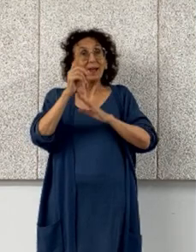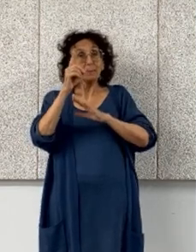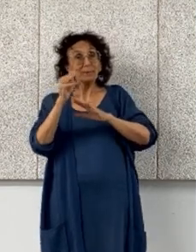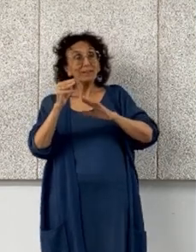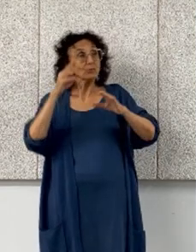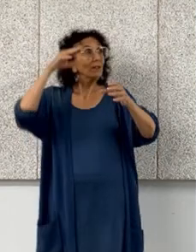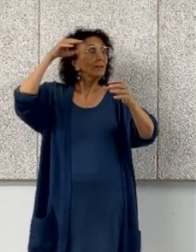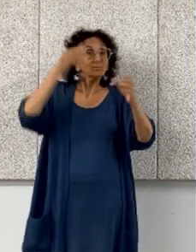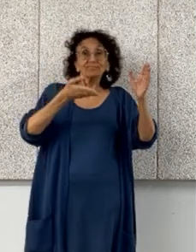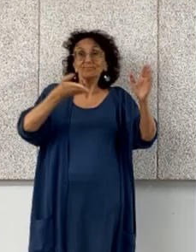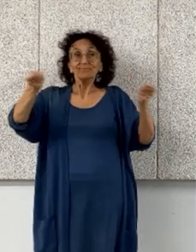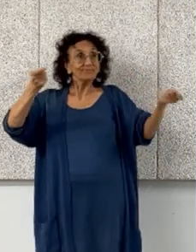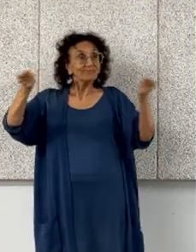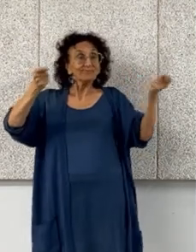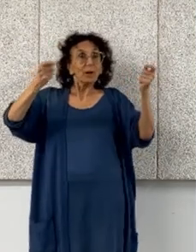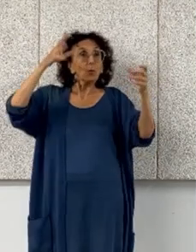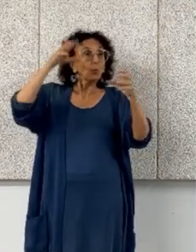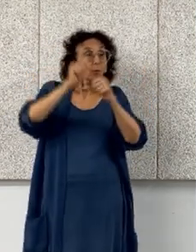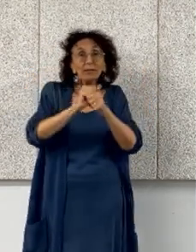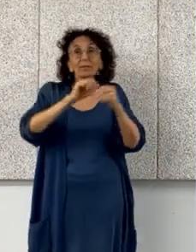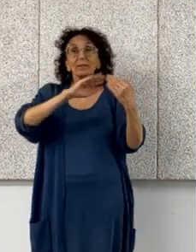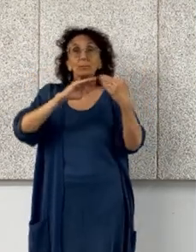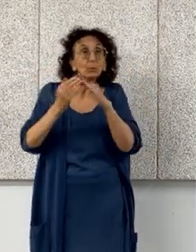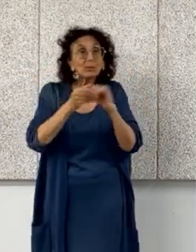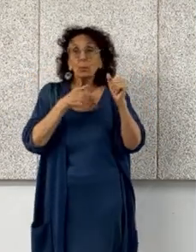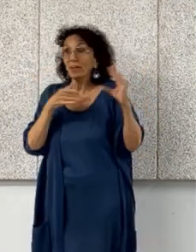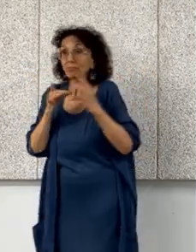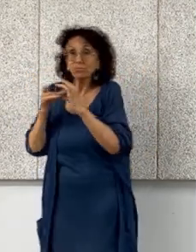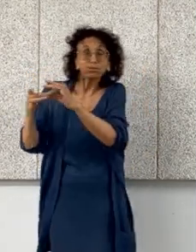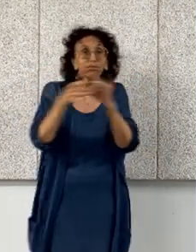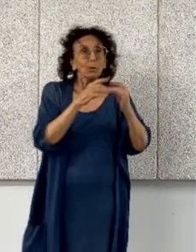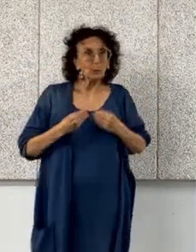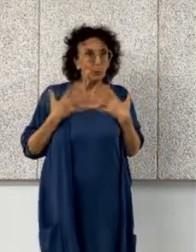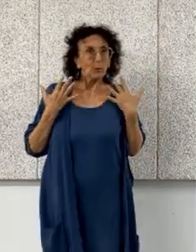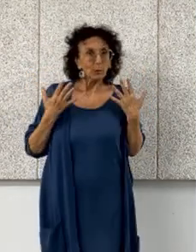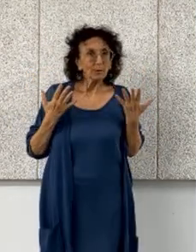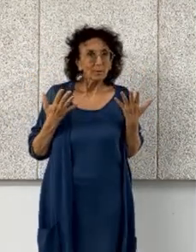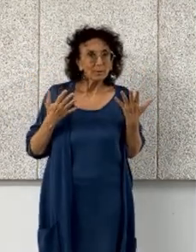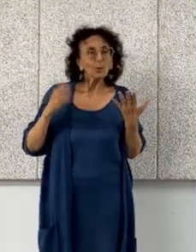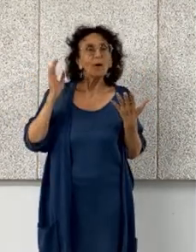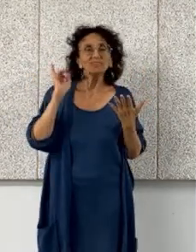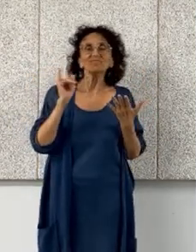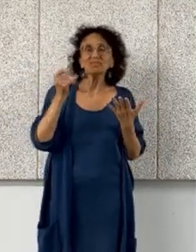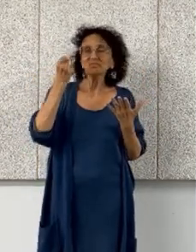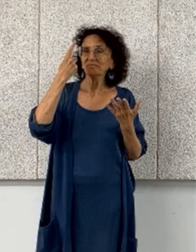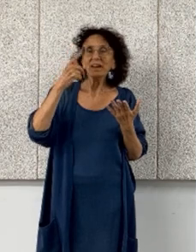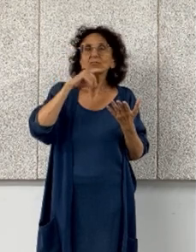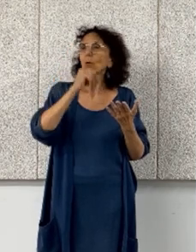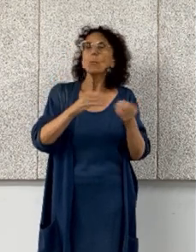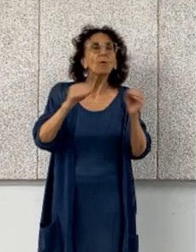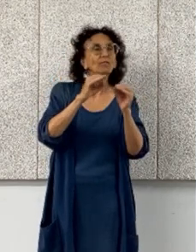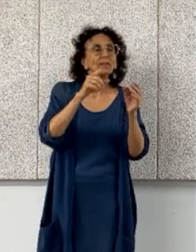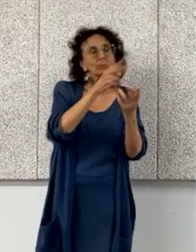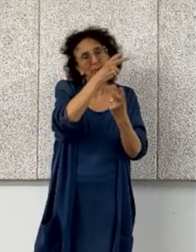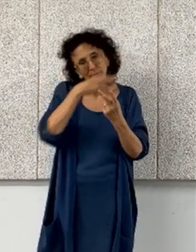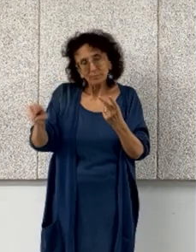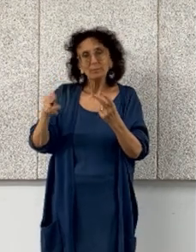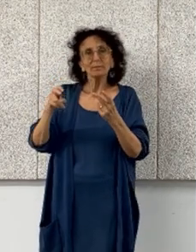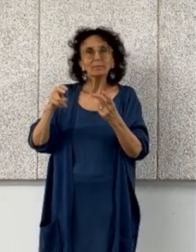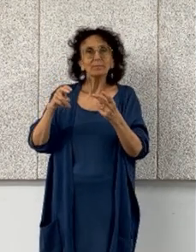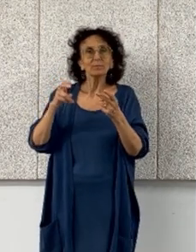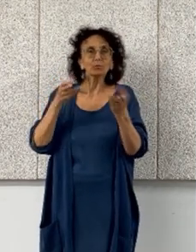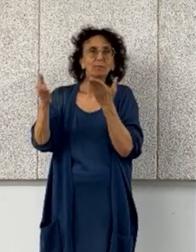community and work with a sense of longevity. So it just became very clear to me that this is what I would like to do. I love